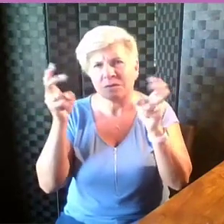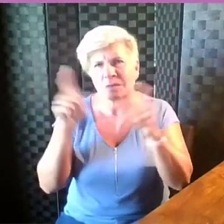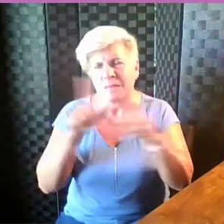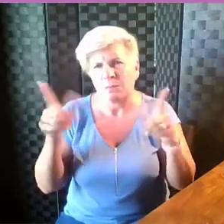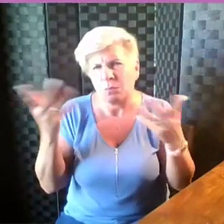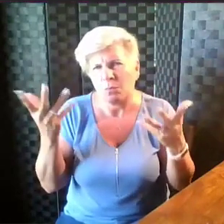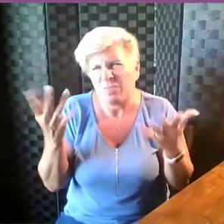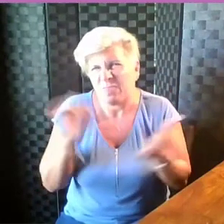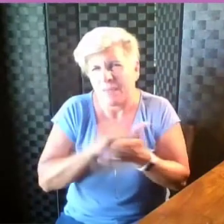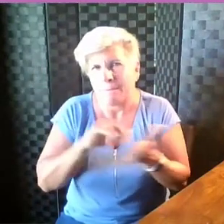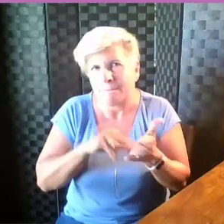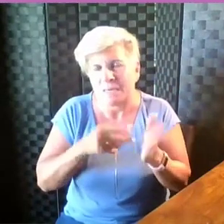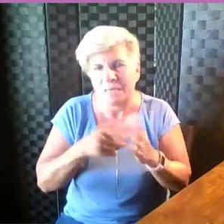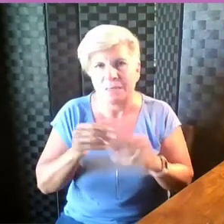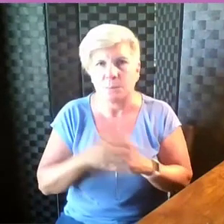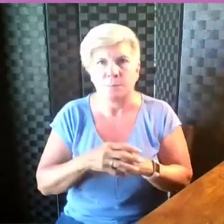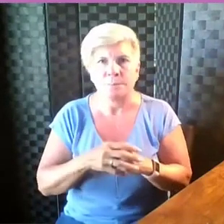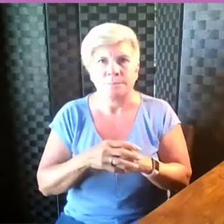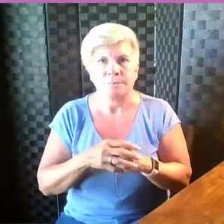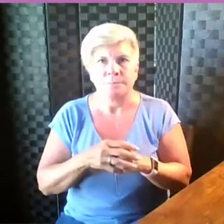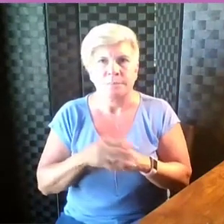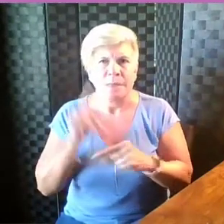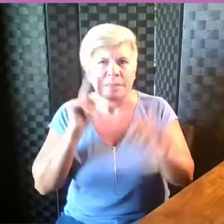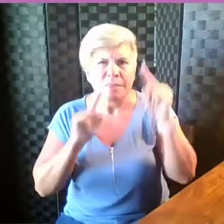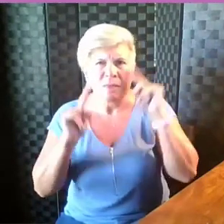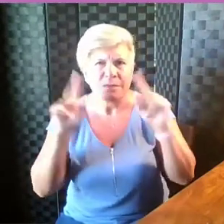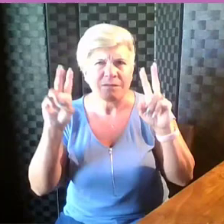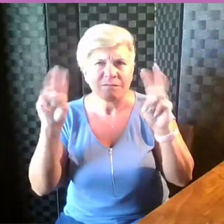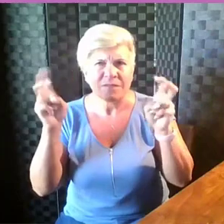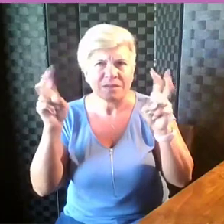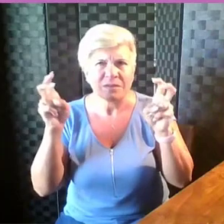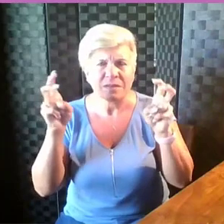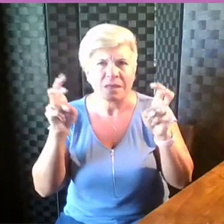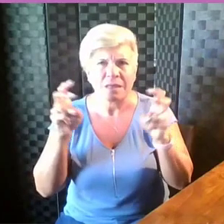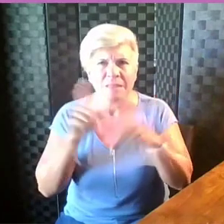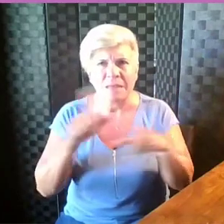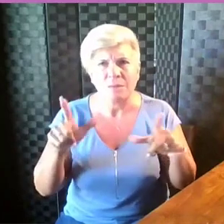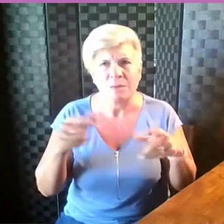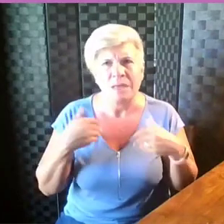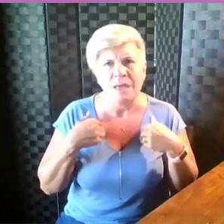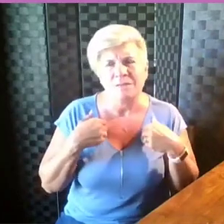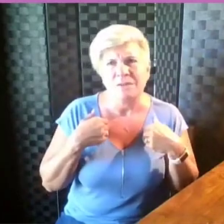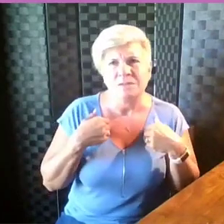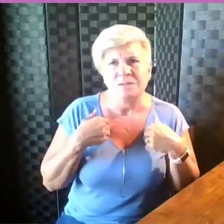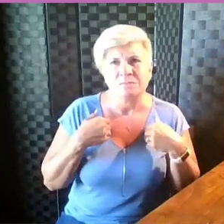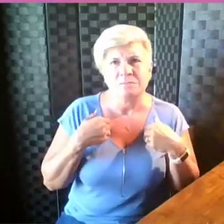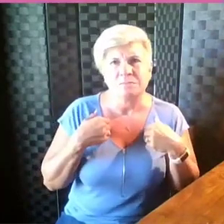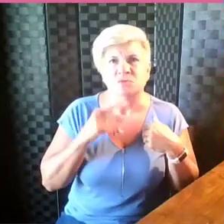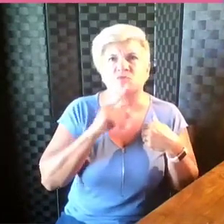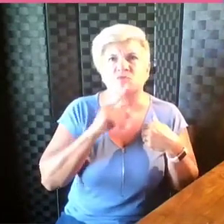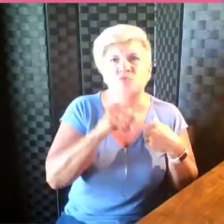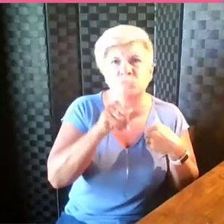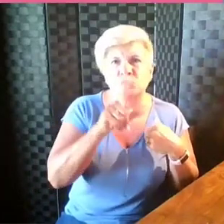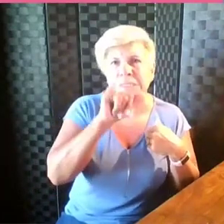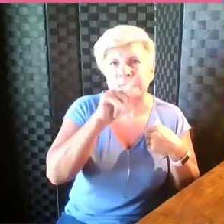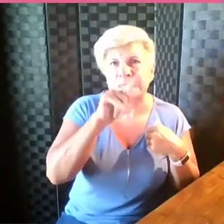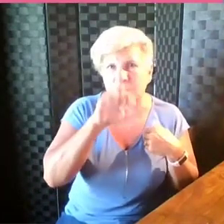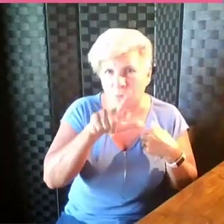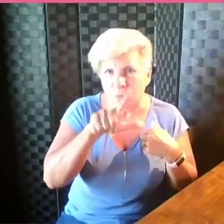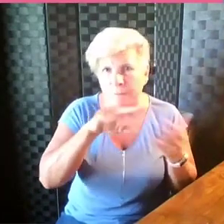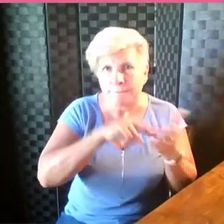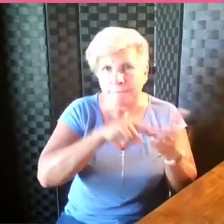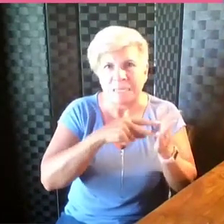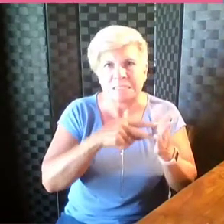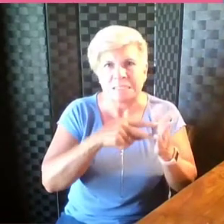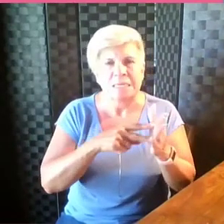So thinking about figurative language, we've got literal and non-literal. Literal means that it's exactly